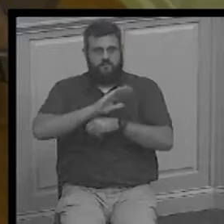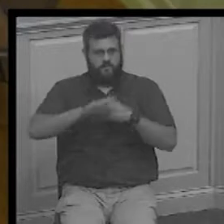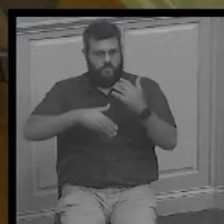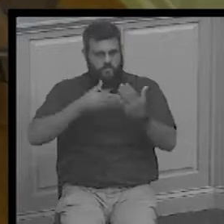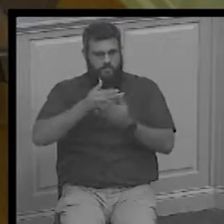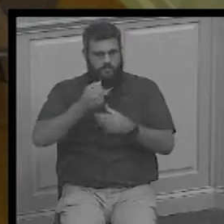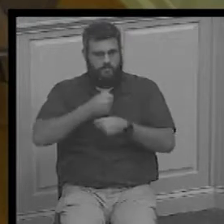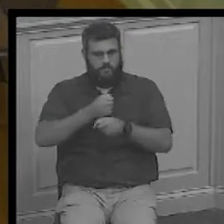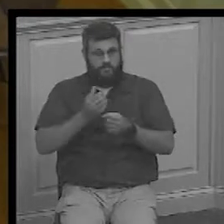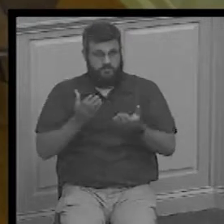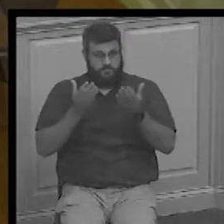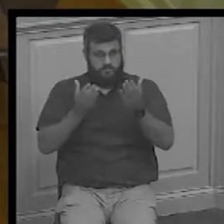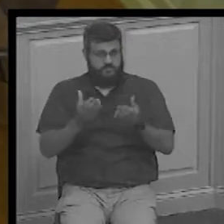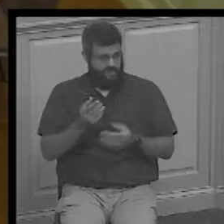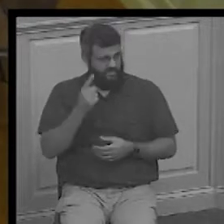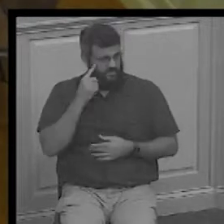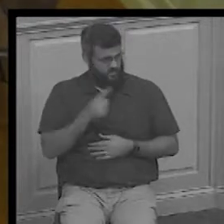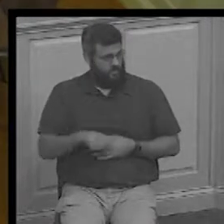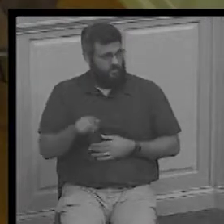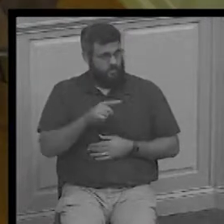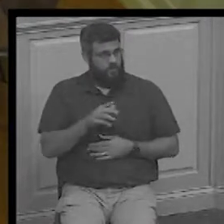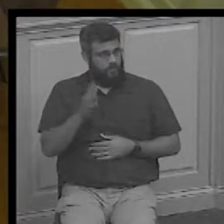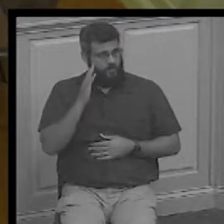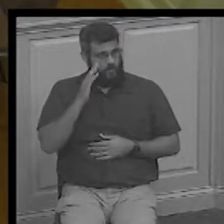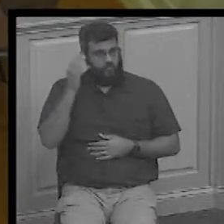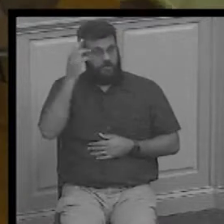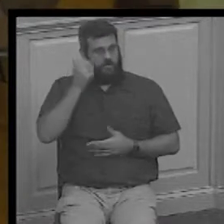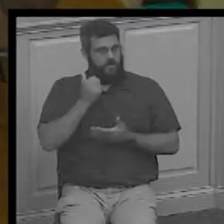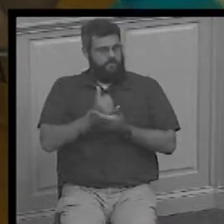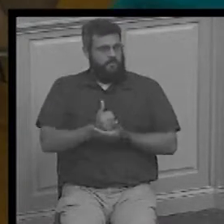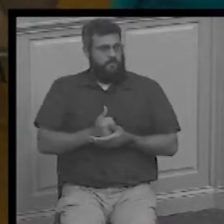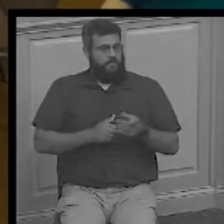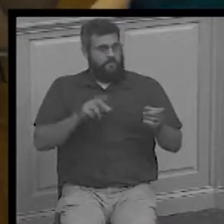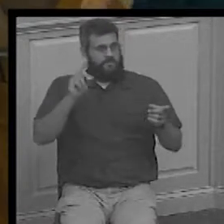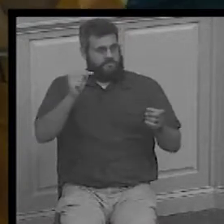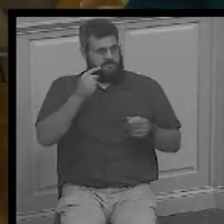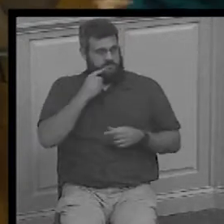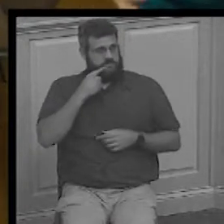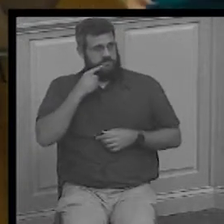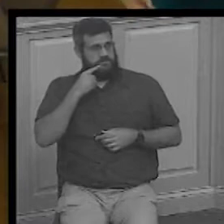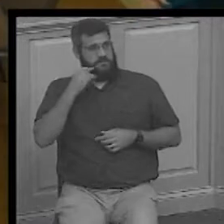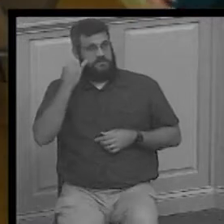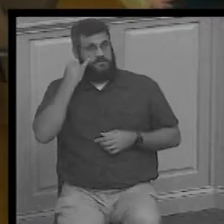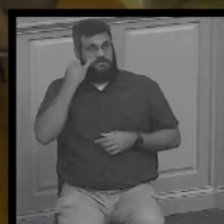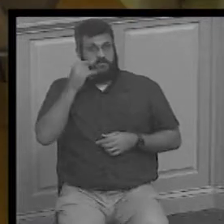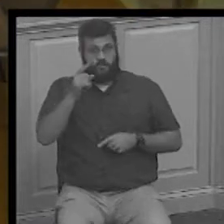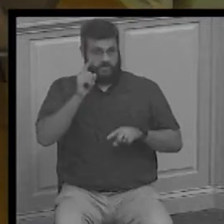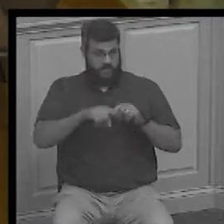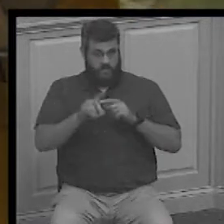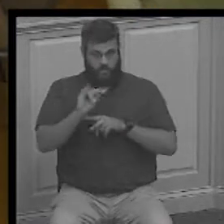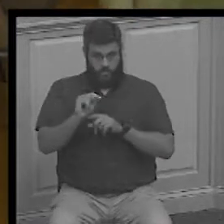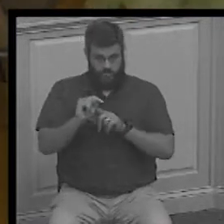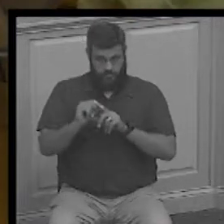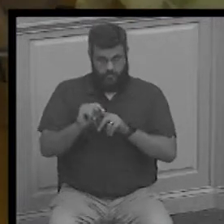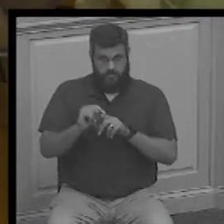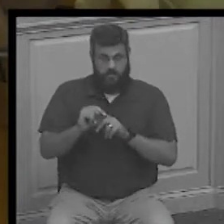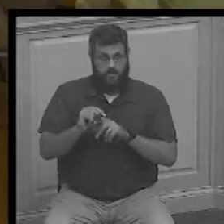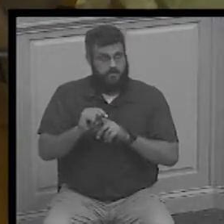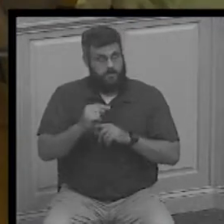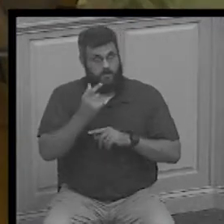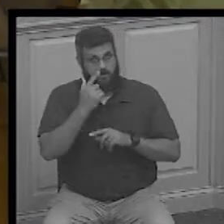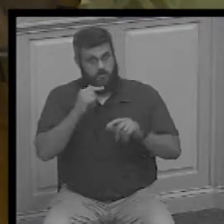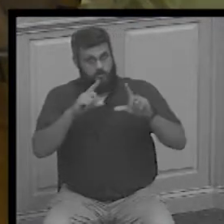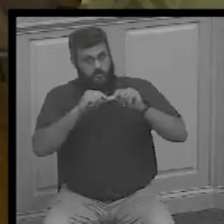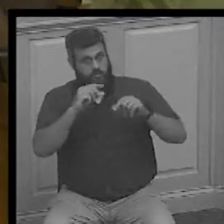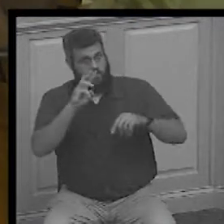So I think you'll find it helpful to look at But this. then if you can't do it on an unpainted brick